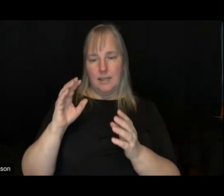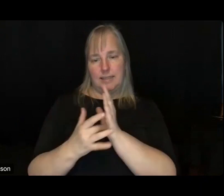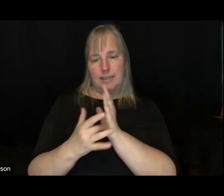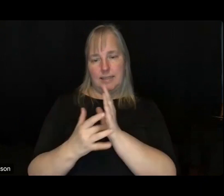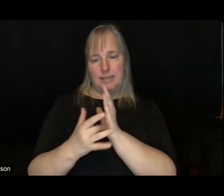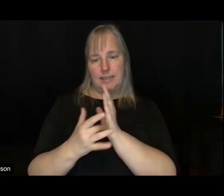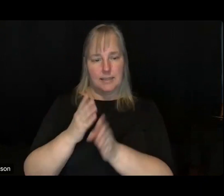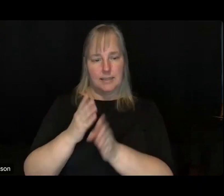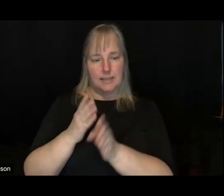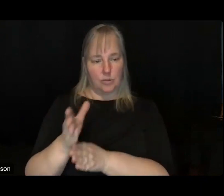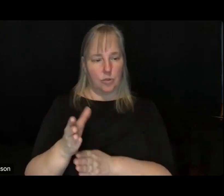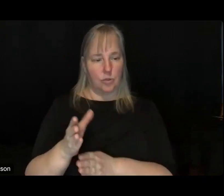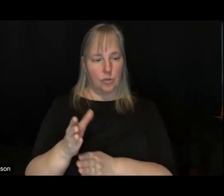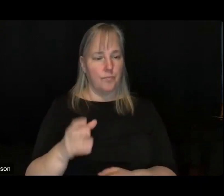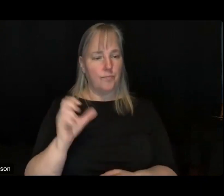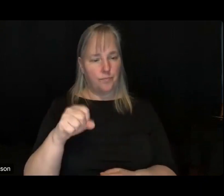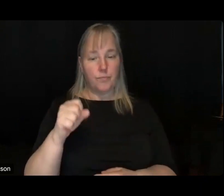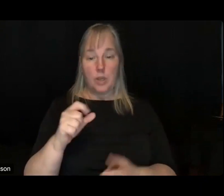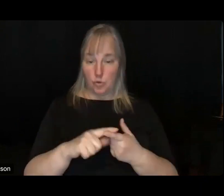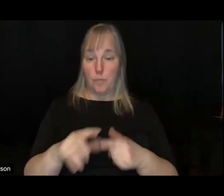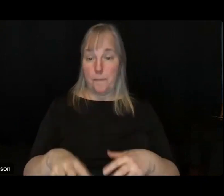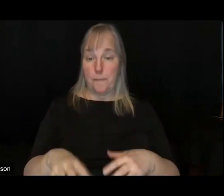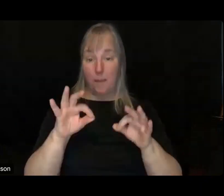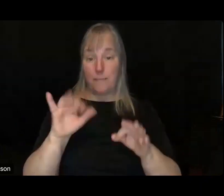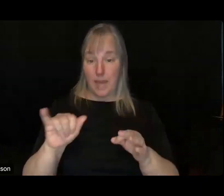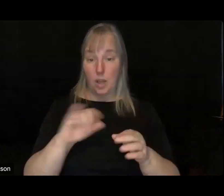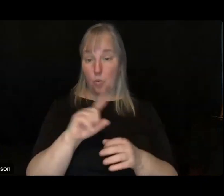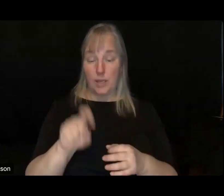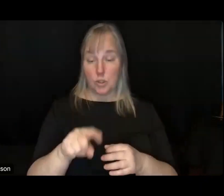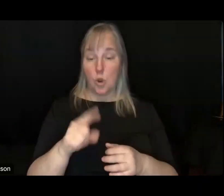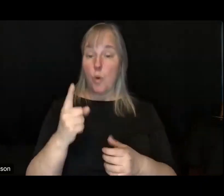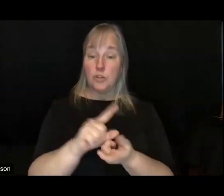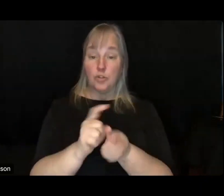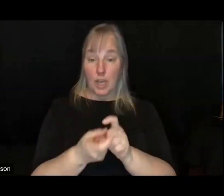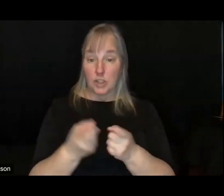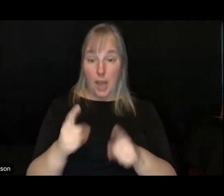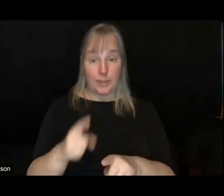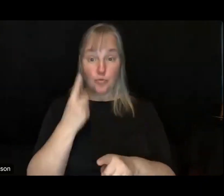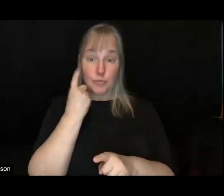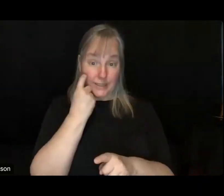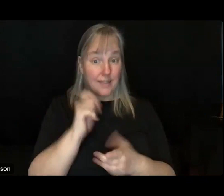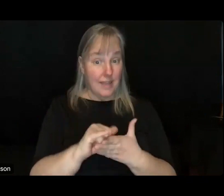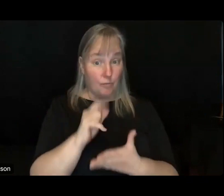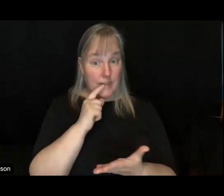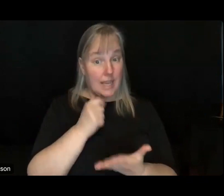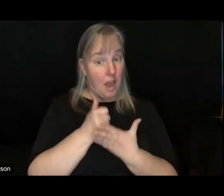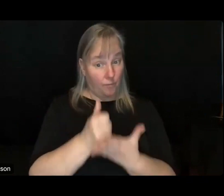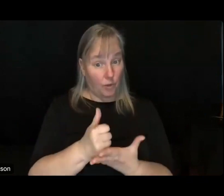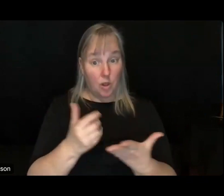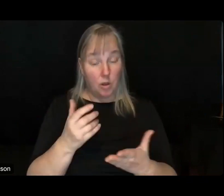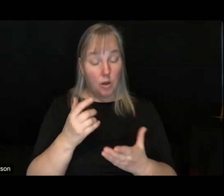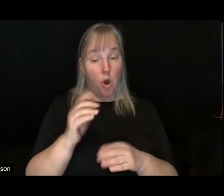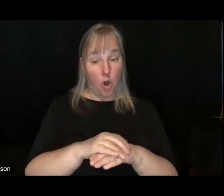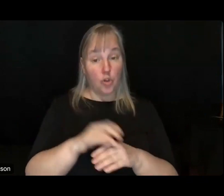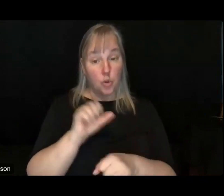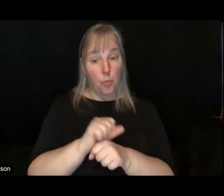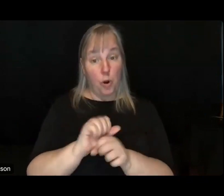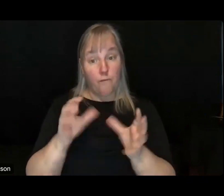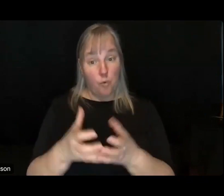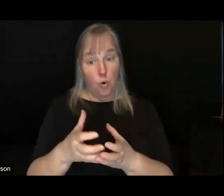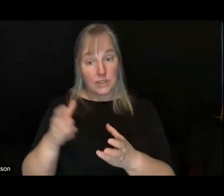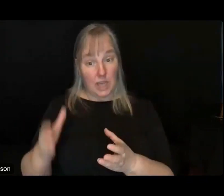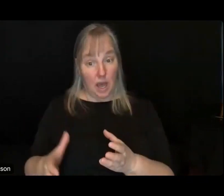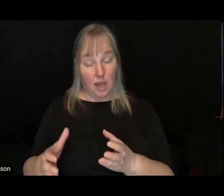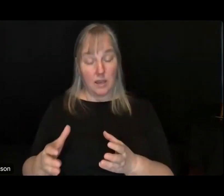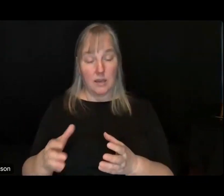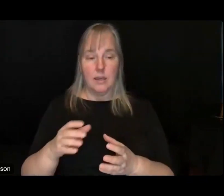on the question, I think one of the changes that's happened recently, which has been helpful on the workforce side, is sort of a not